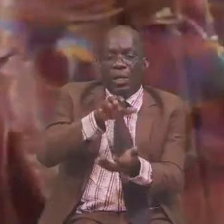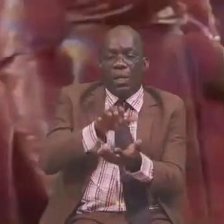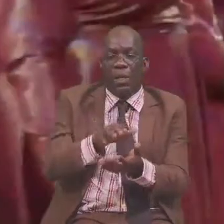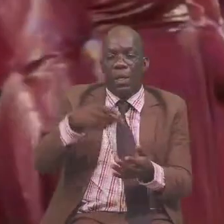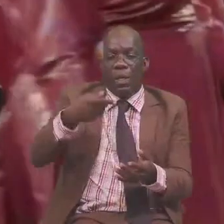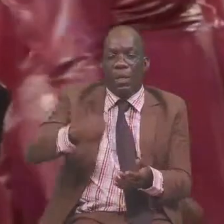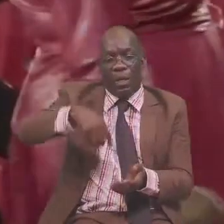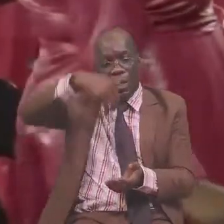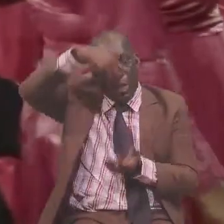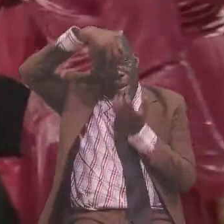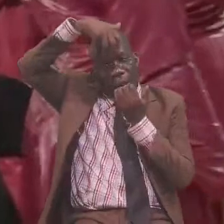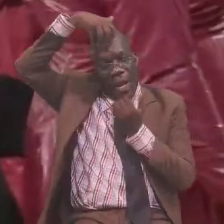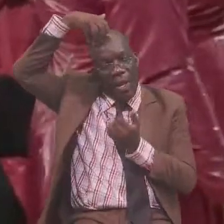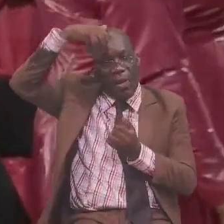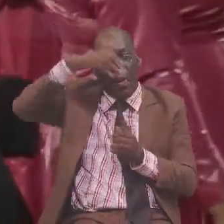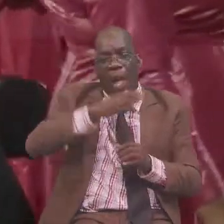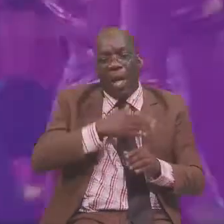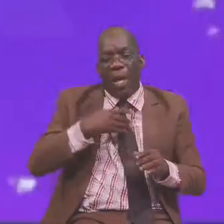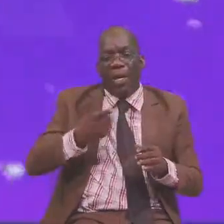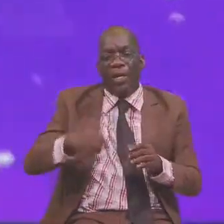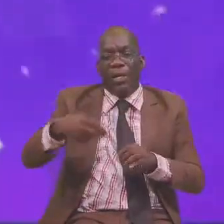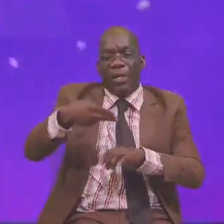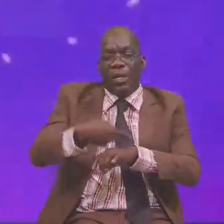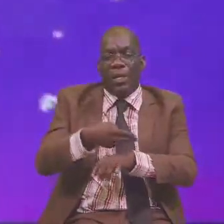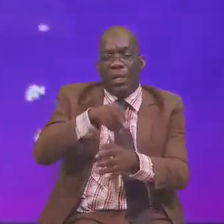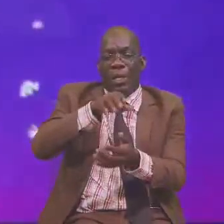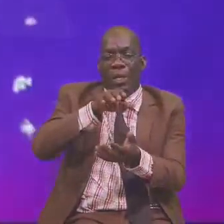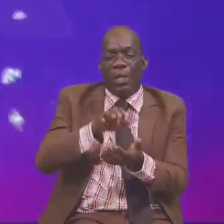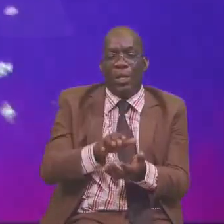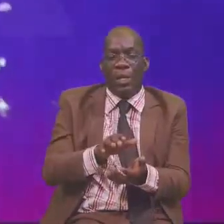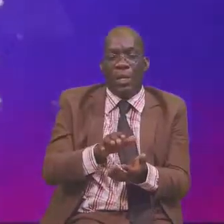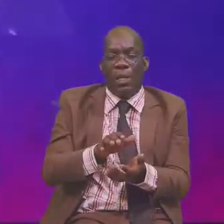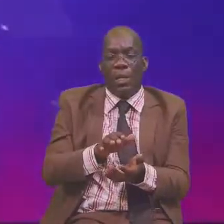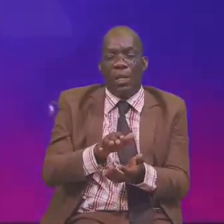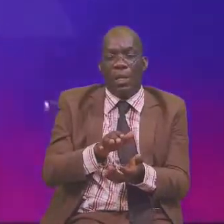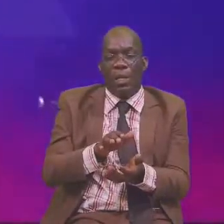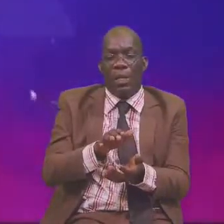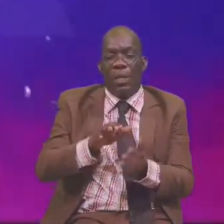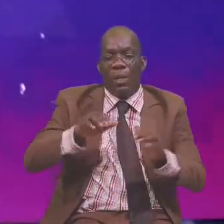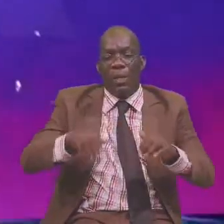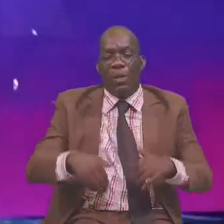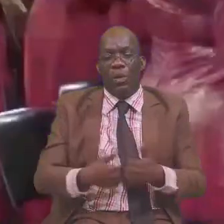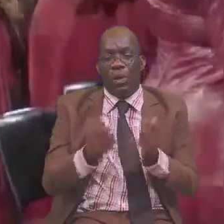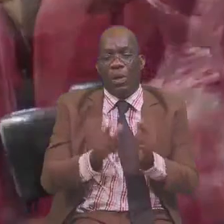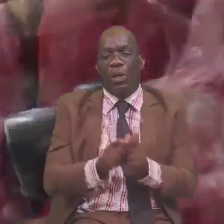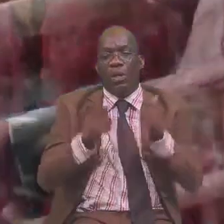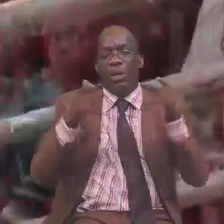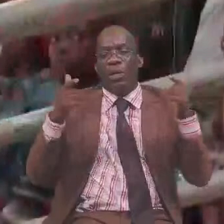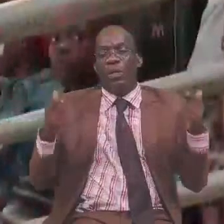the Lion and the Lamb. Come on, lift your voice. How